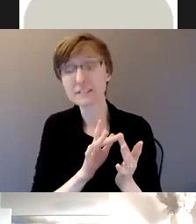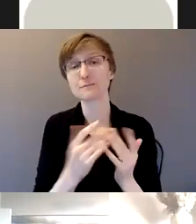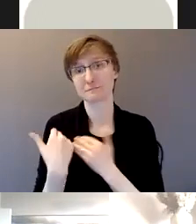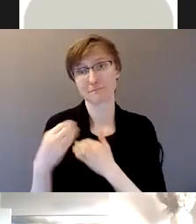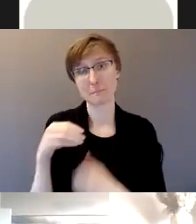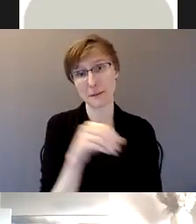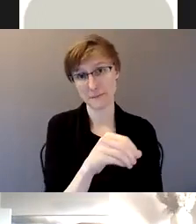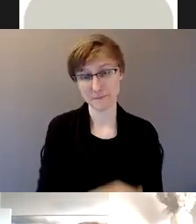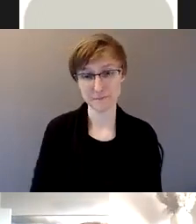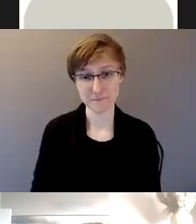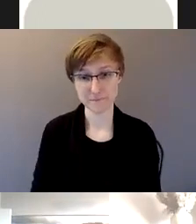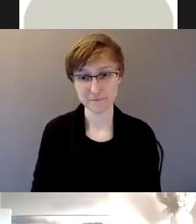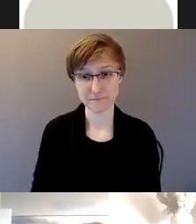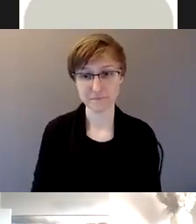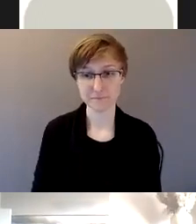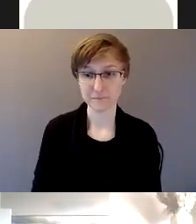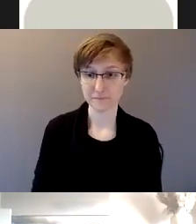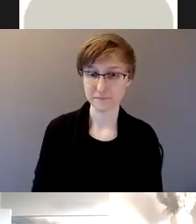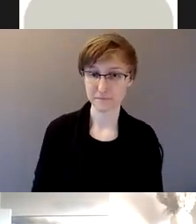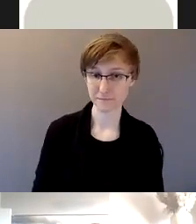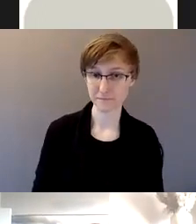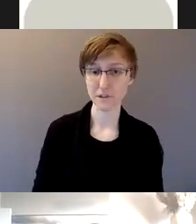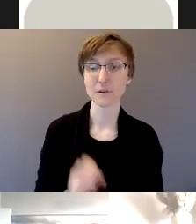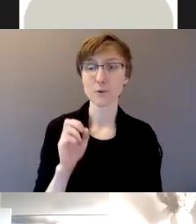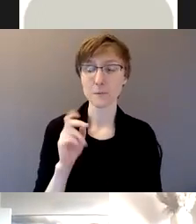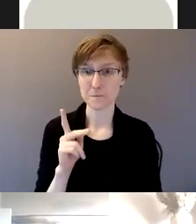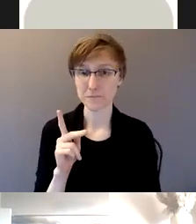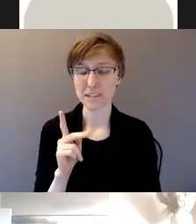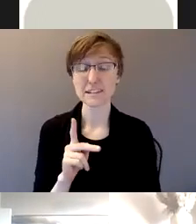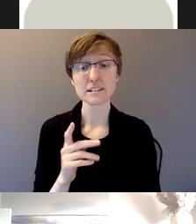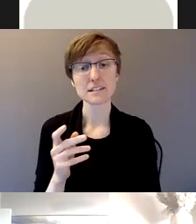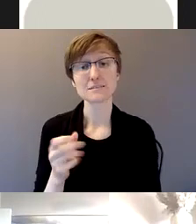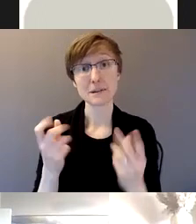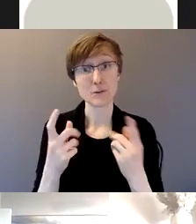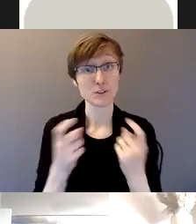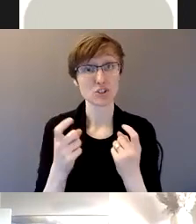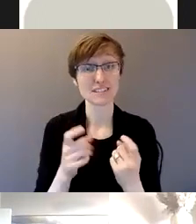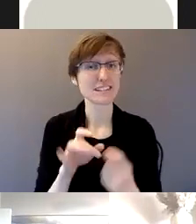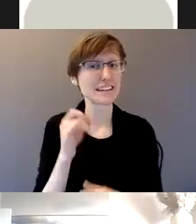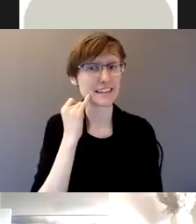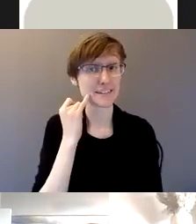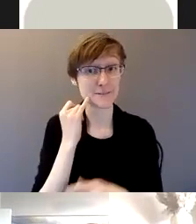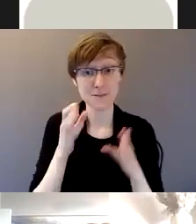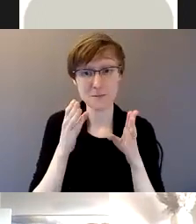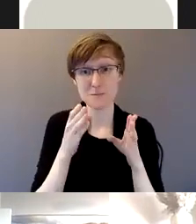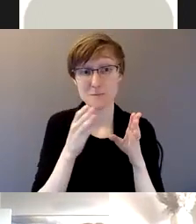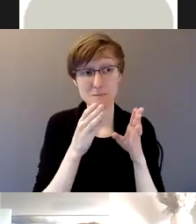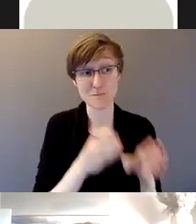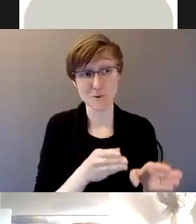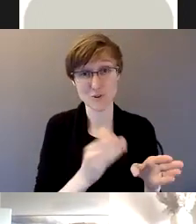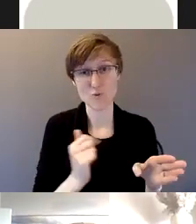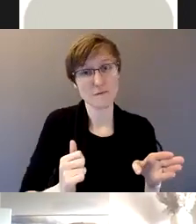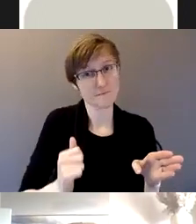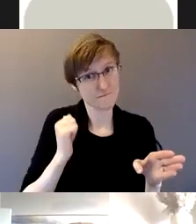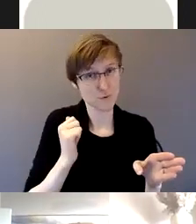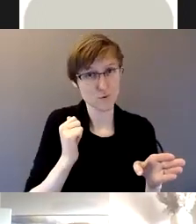A lot of questions talking about what if a client refuses to participate in a capacity assessment, even though